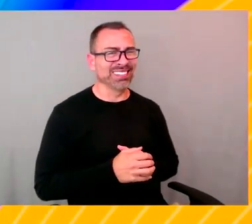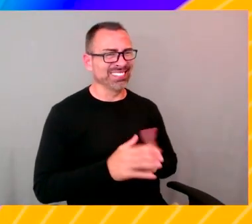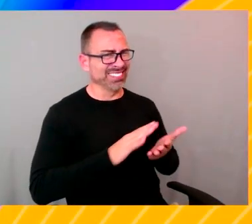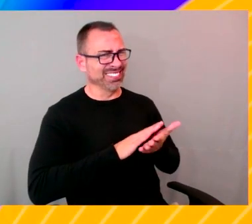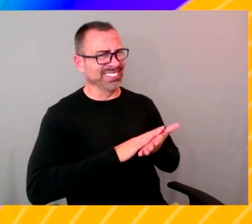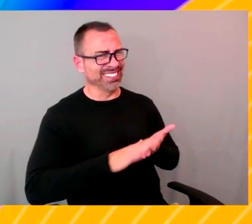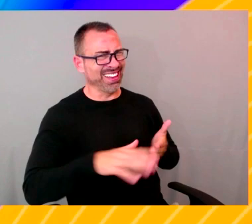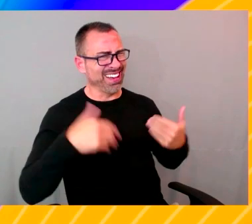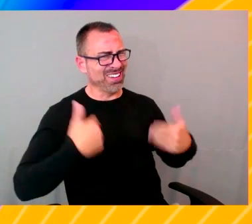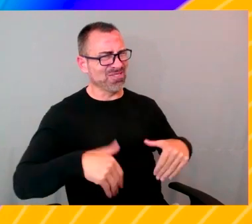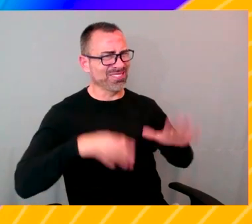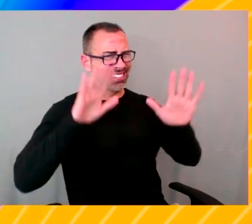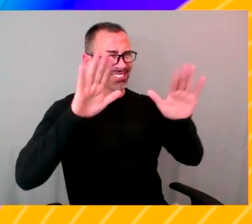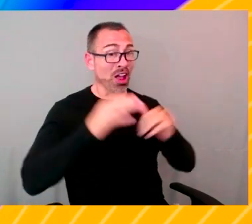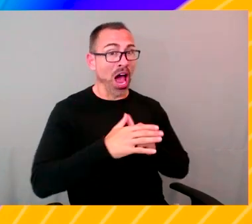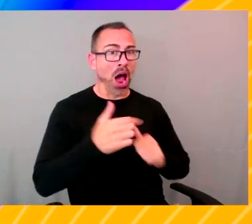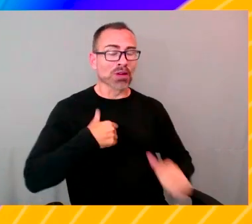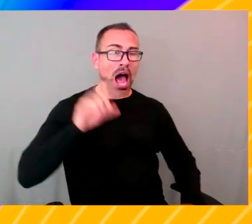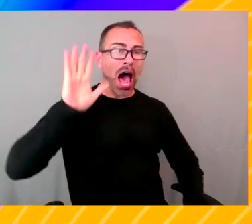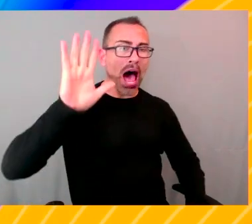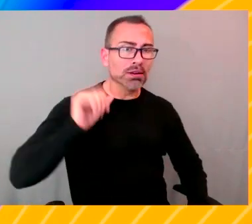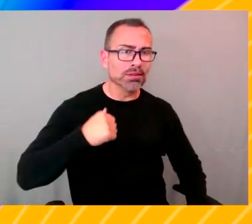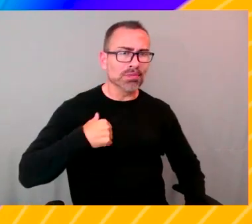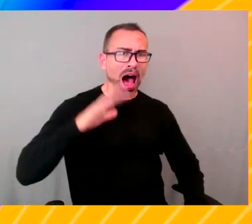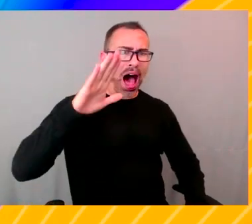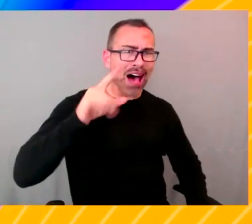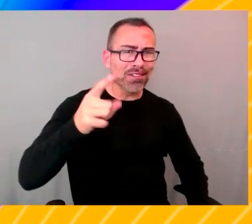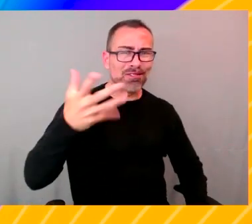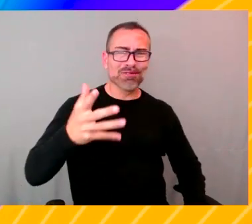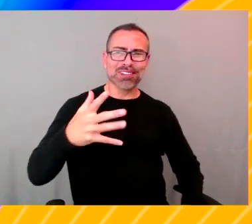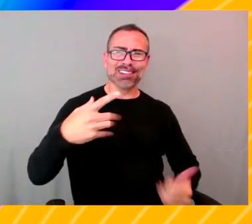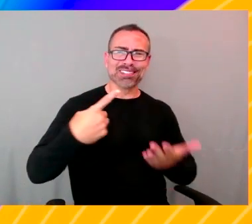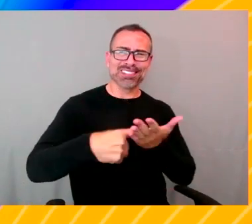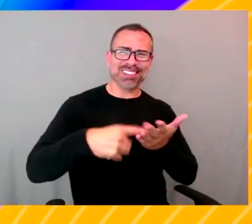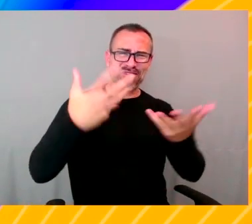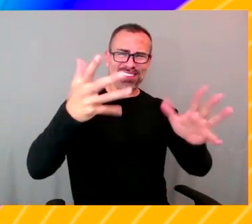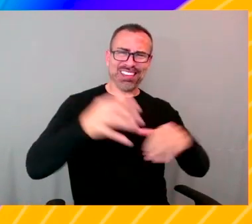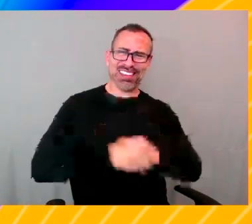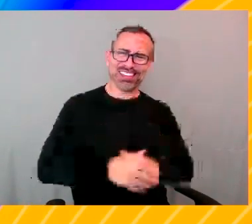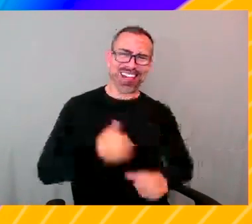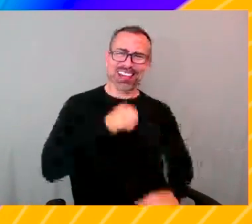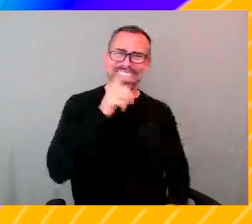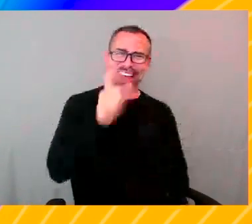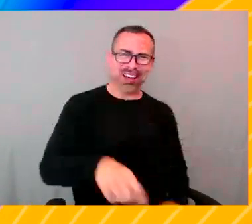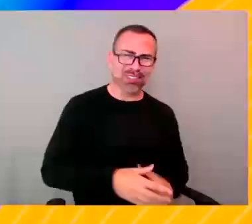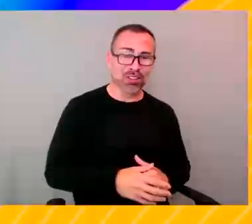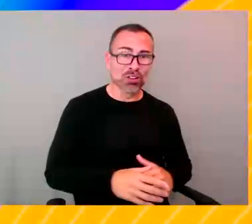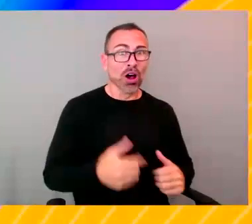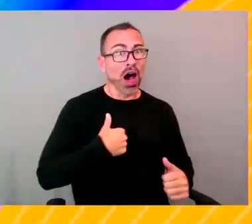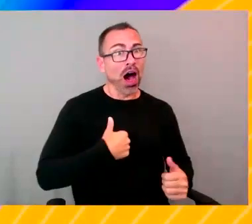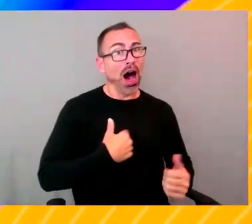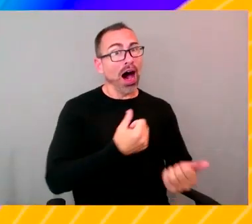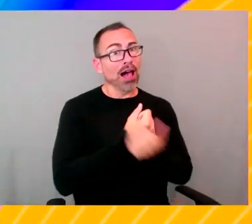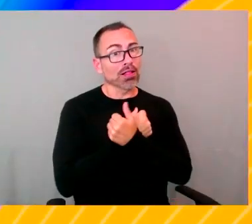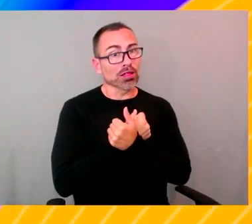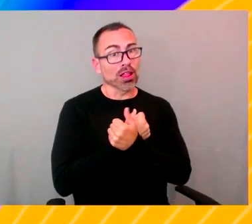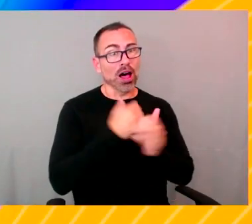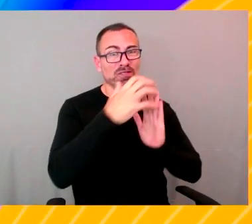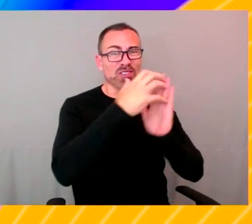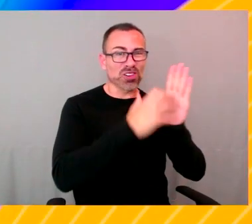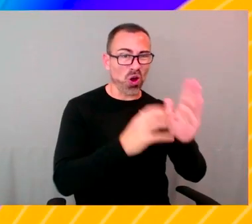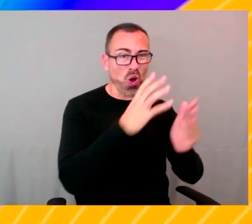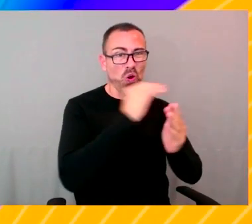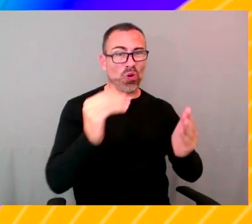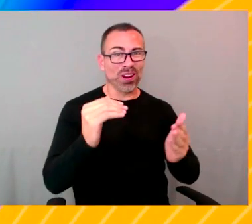without even having to ask because I love no code, low code stuff. But I come from a developer kind of background, so it's like I know that there